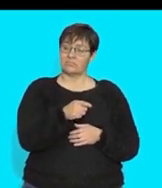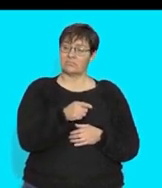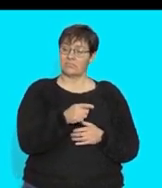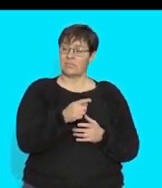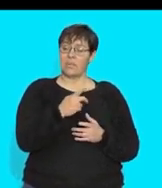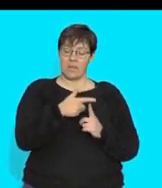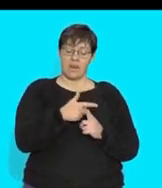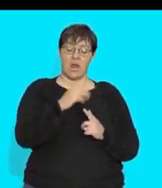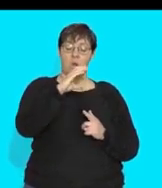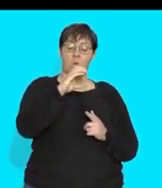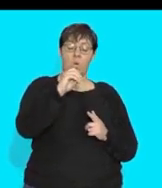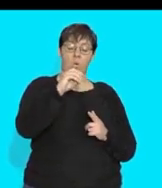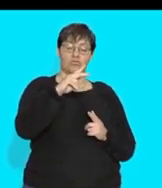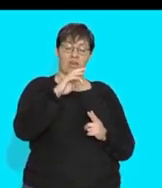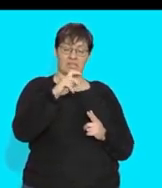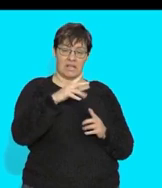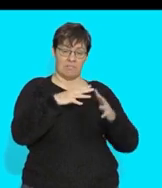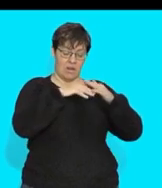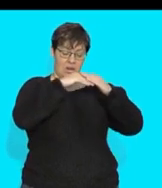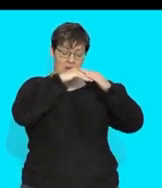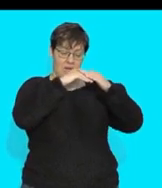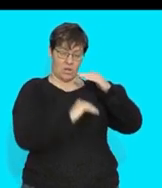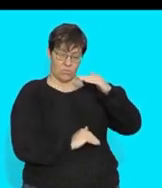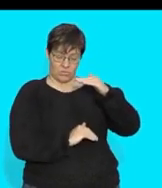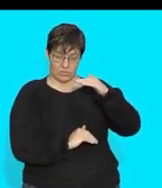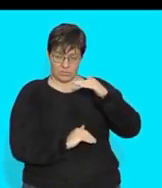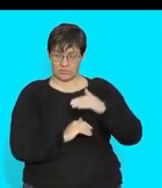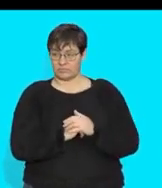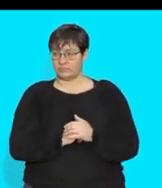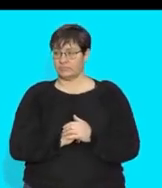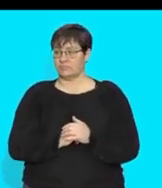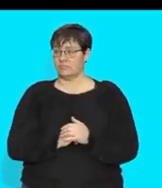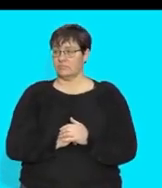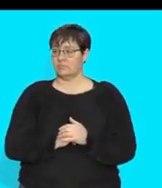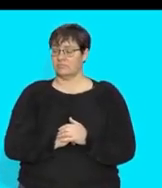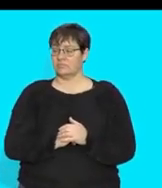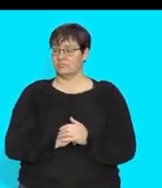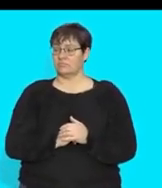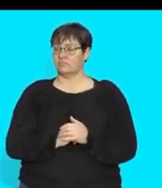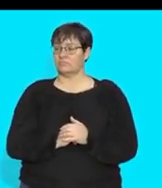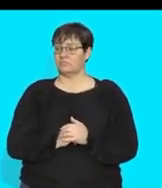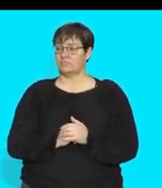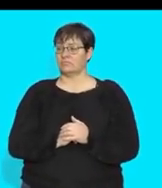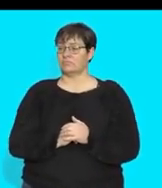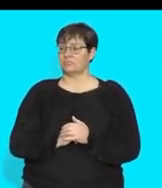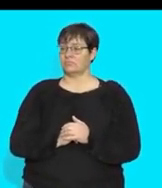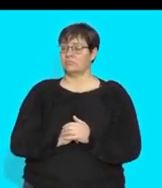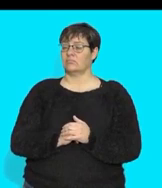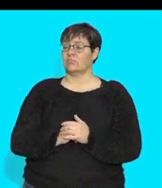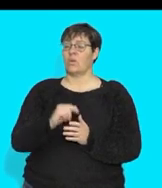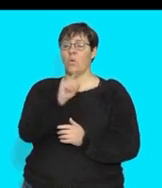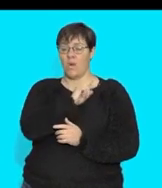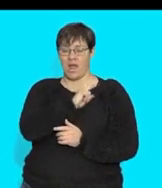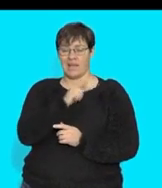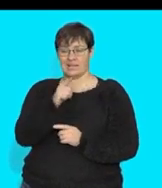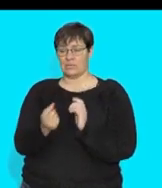contracting, and here you can put moves down. because that's what it's, let me